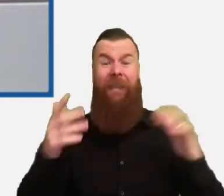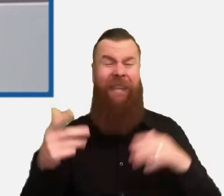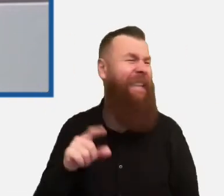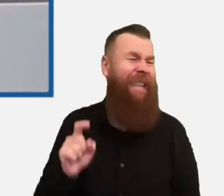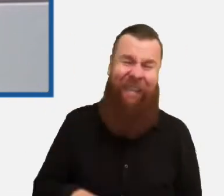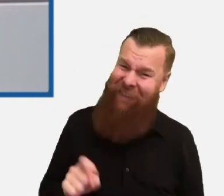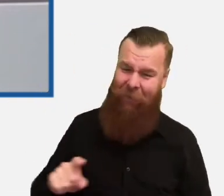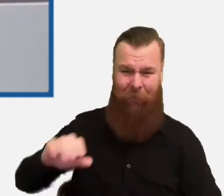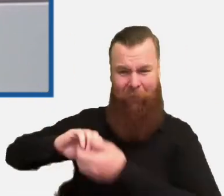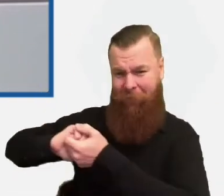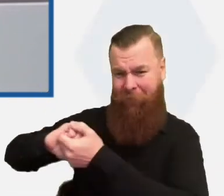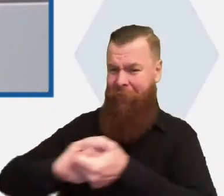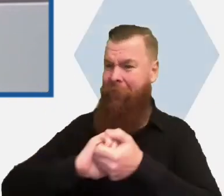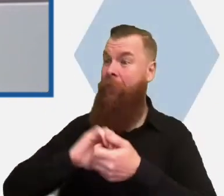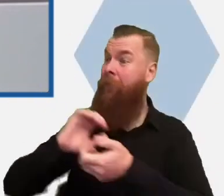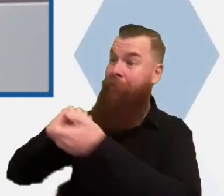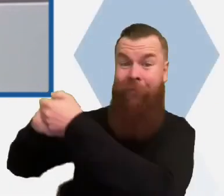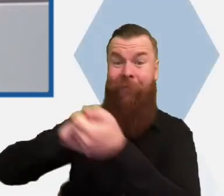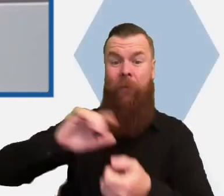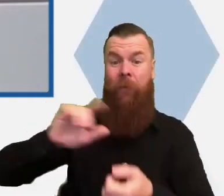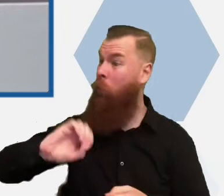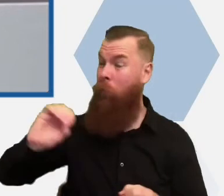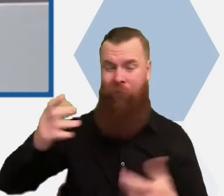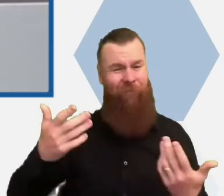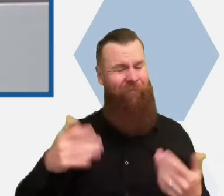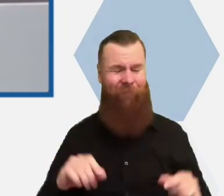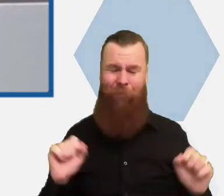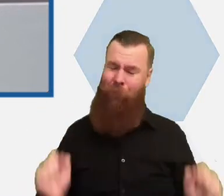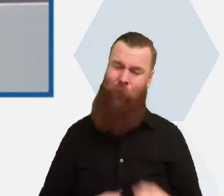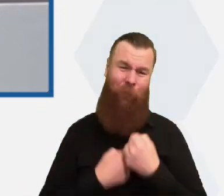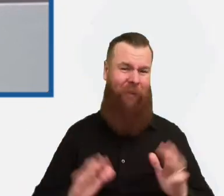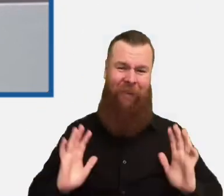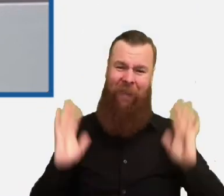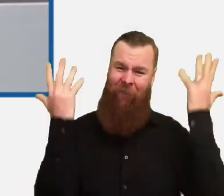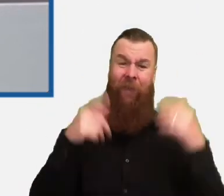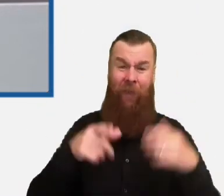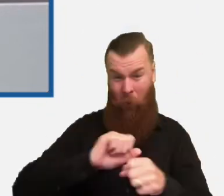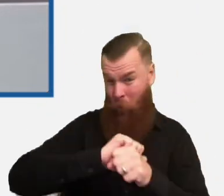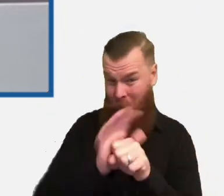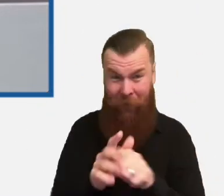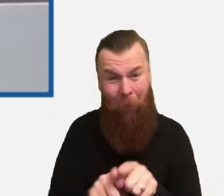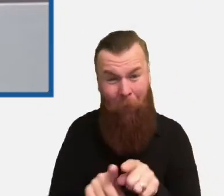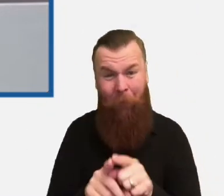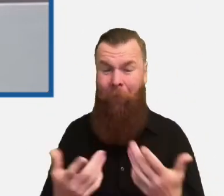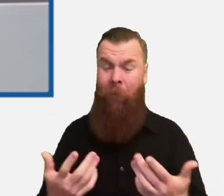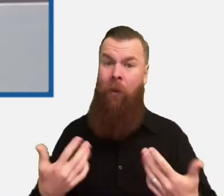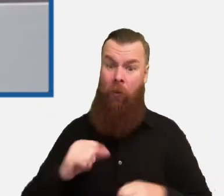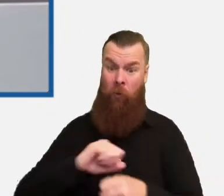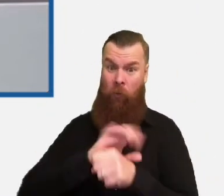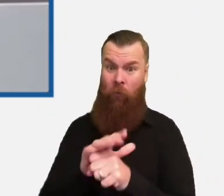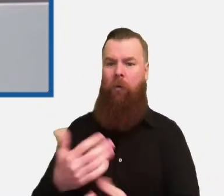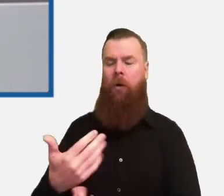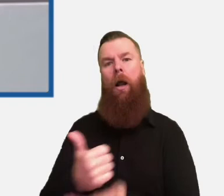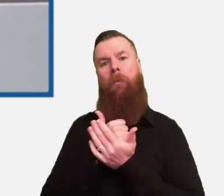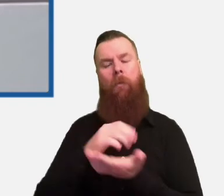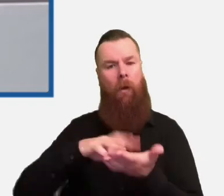and use to move forward. The issue of access to personnel. I must